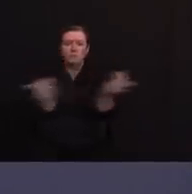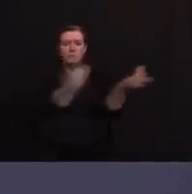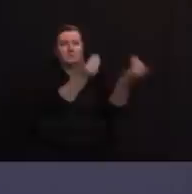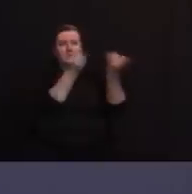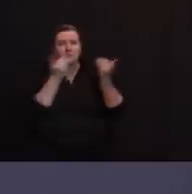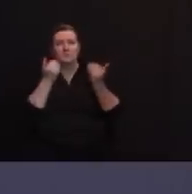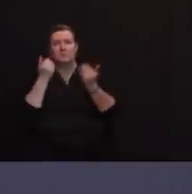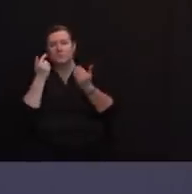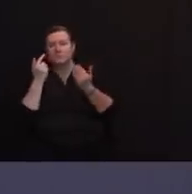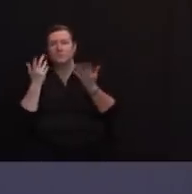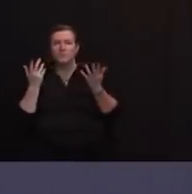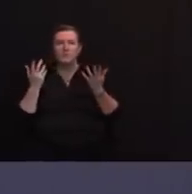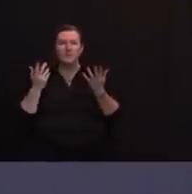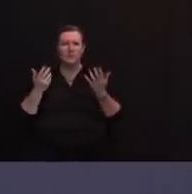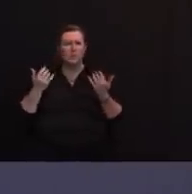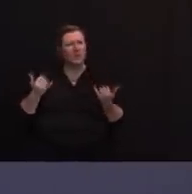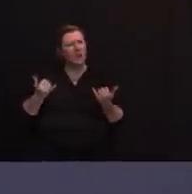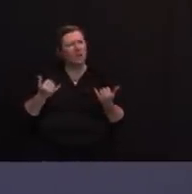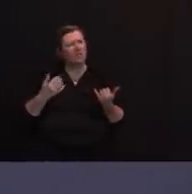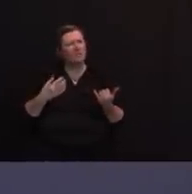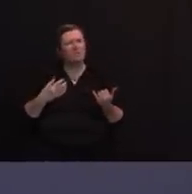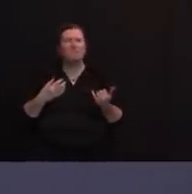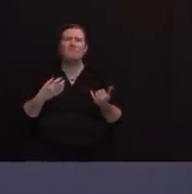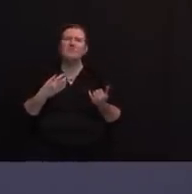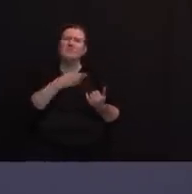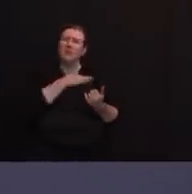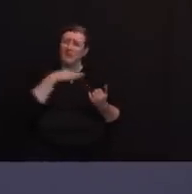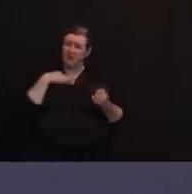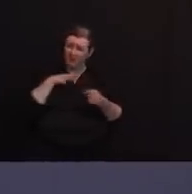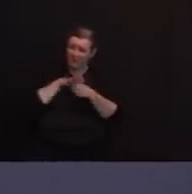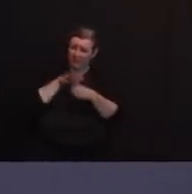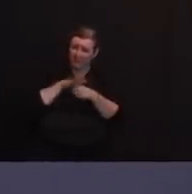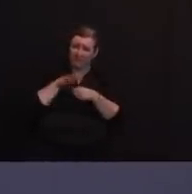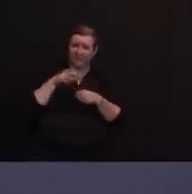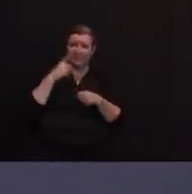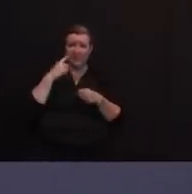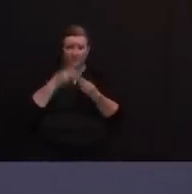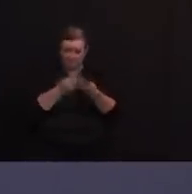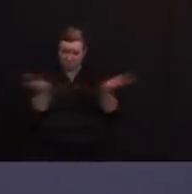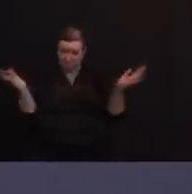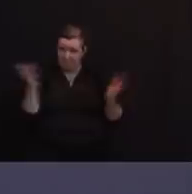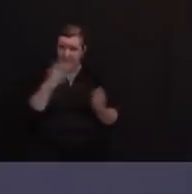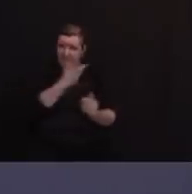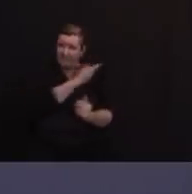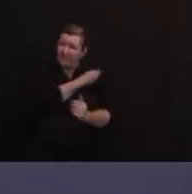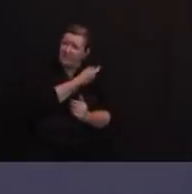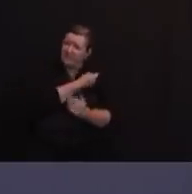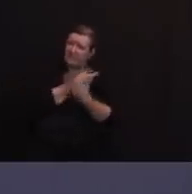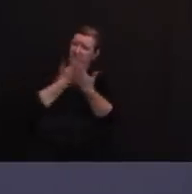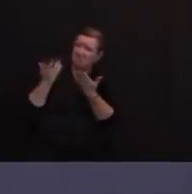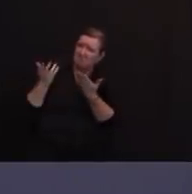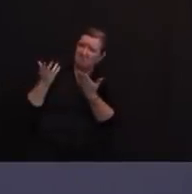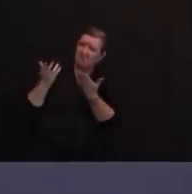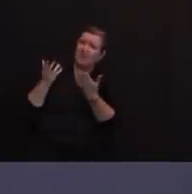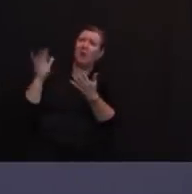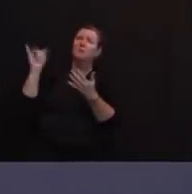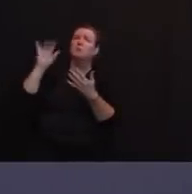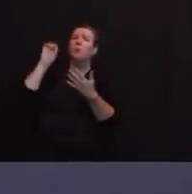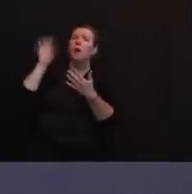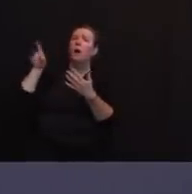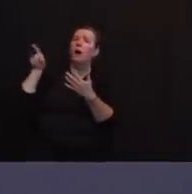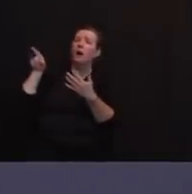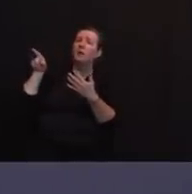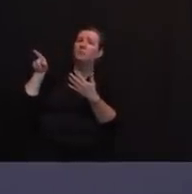are on hand, and how are you advertising for more? And finally, do those administering the vaccination